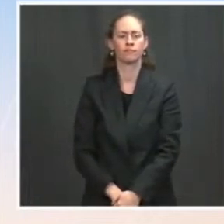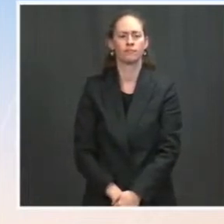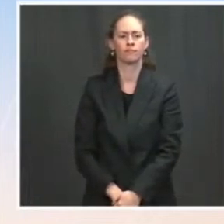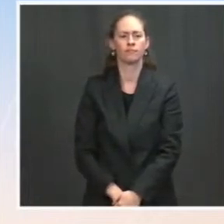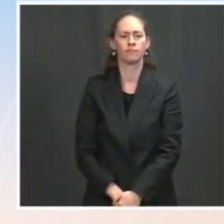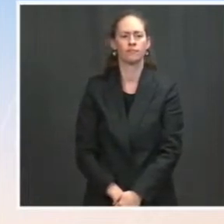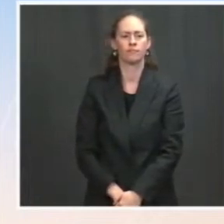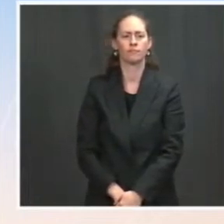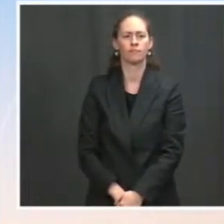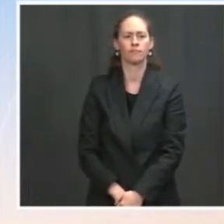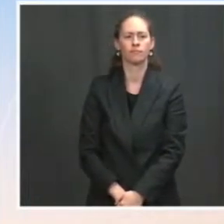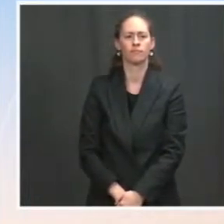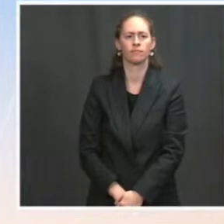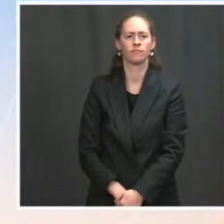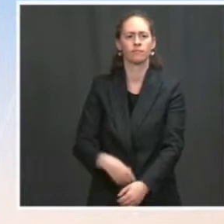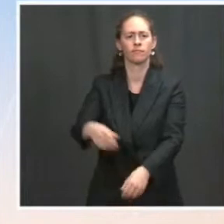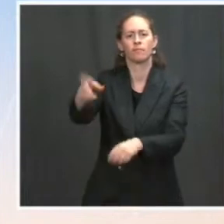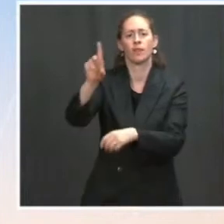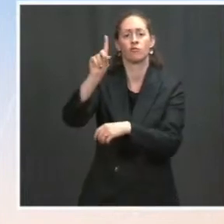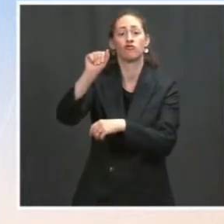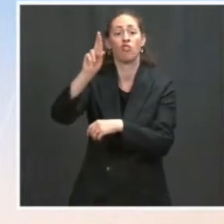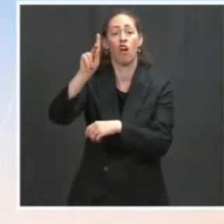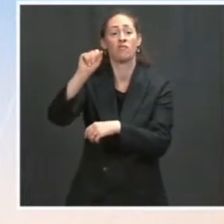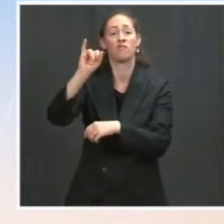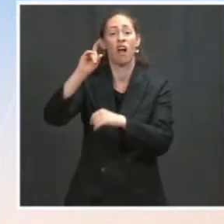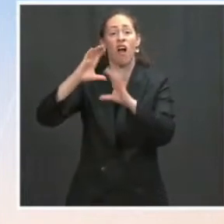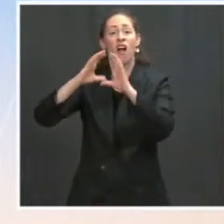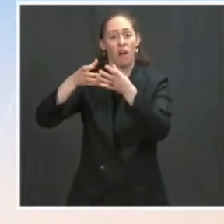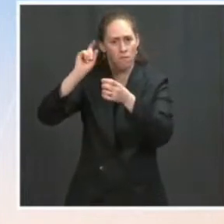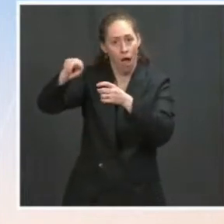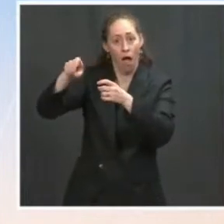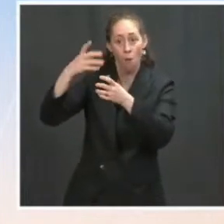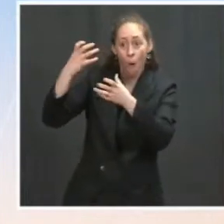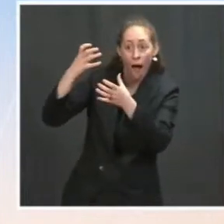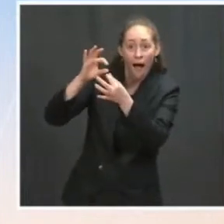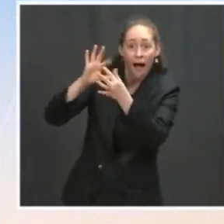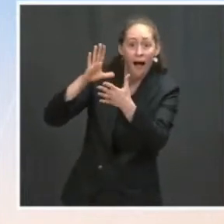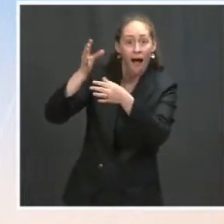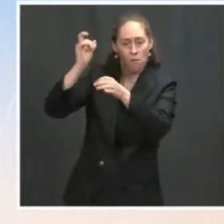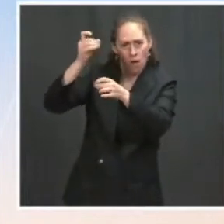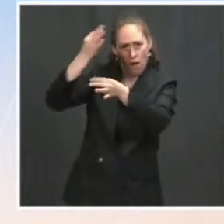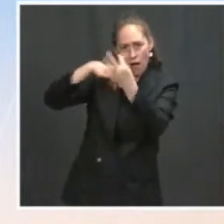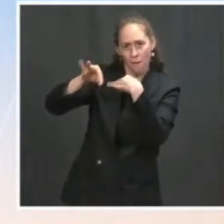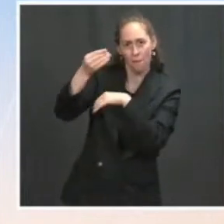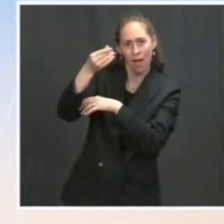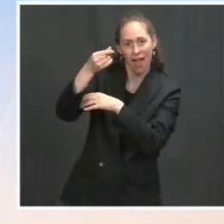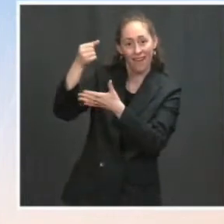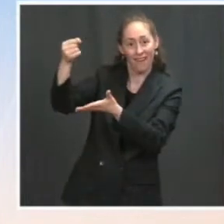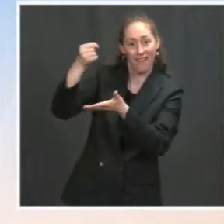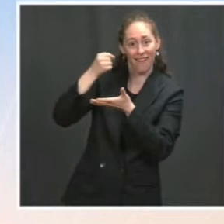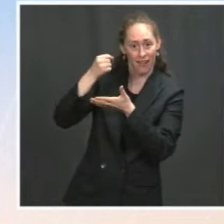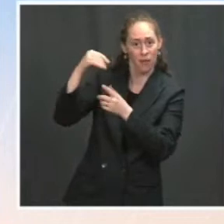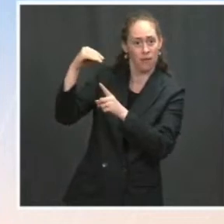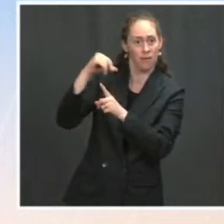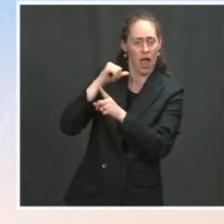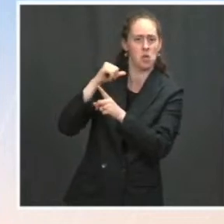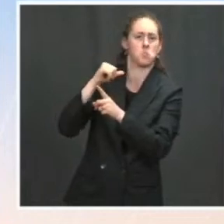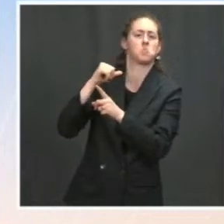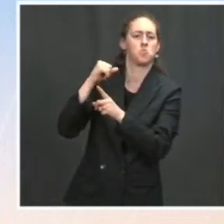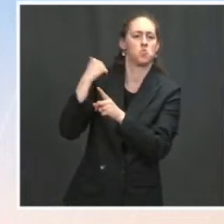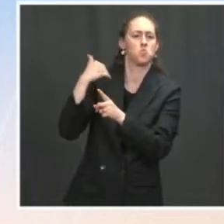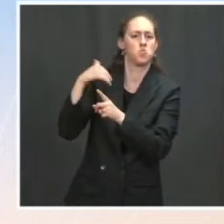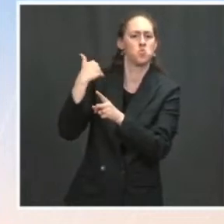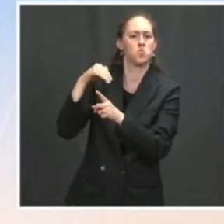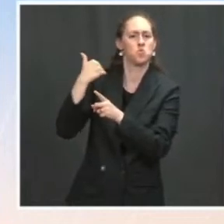It's a new and very troubling variant where it's essentially provided as a service and the proceeds are split. So in that way, it's something that